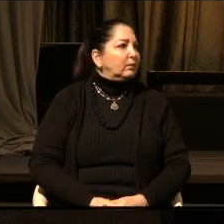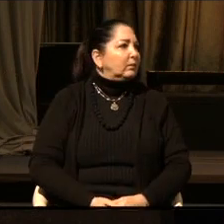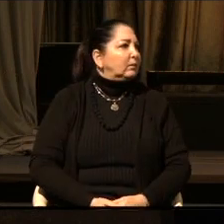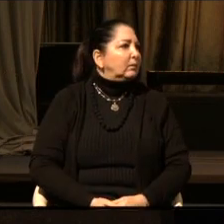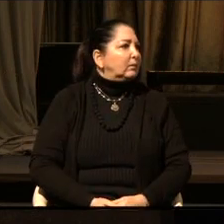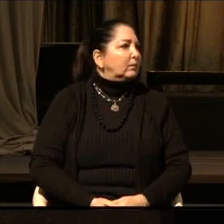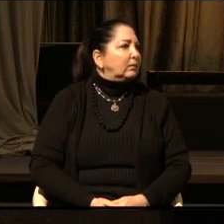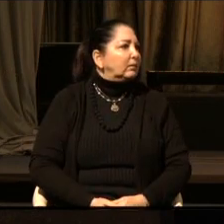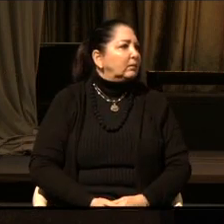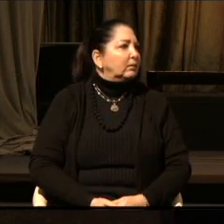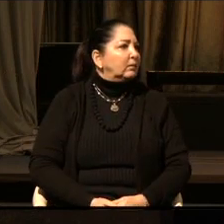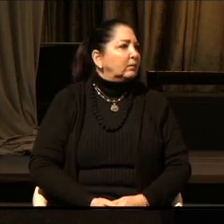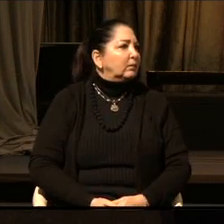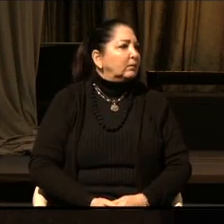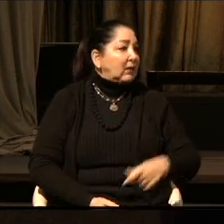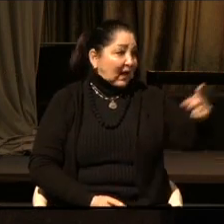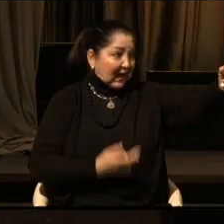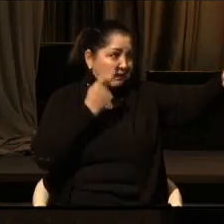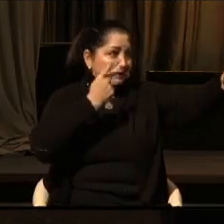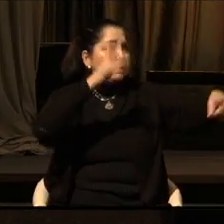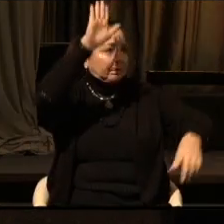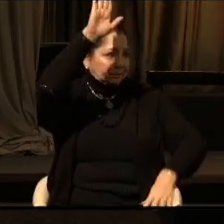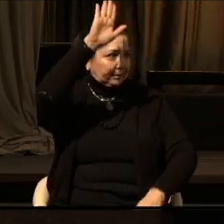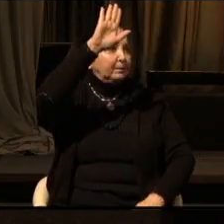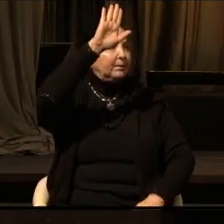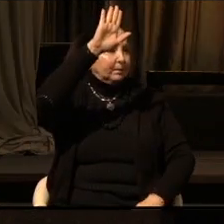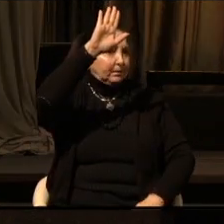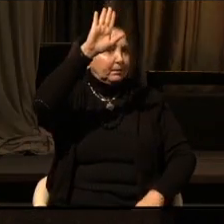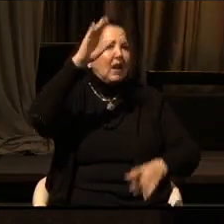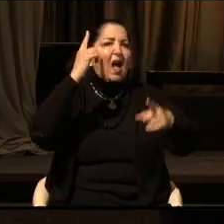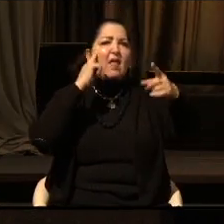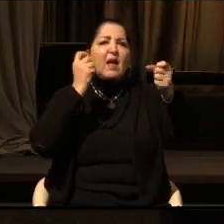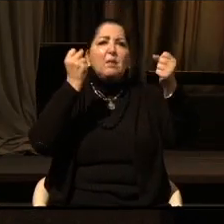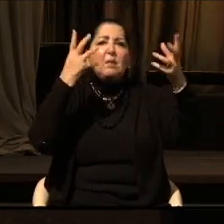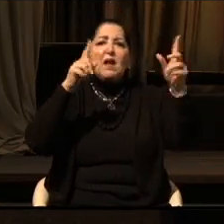I do this because I see you. And you.